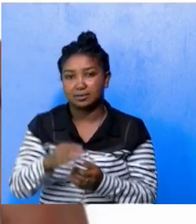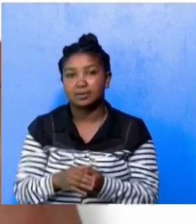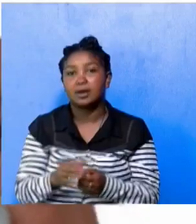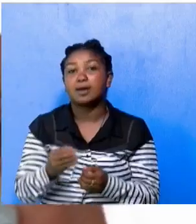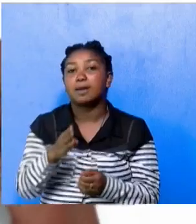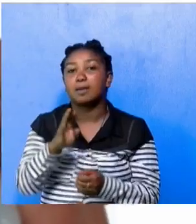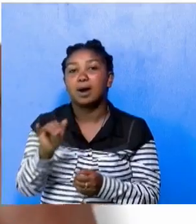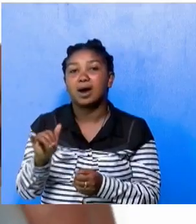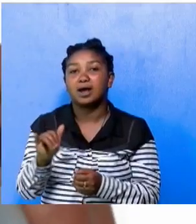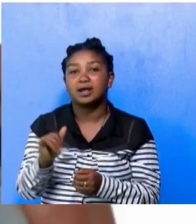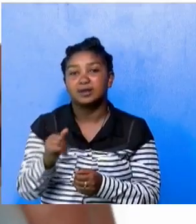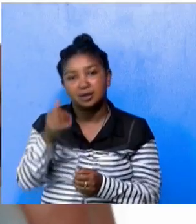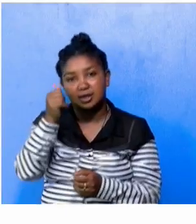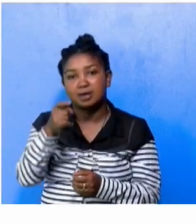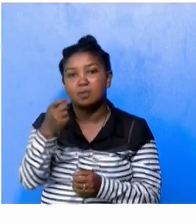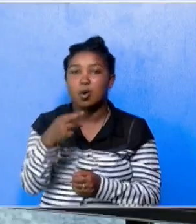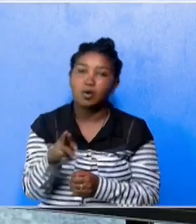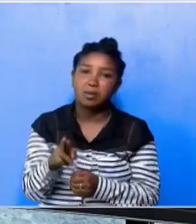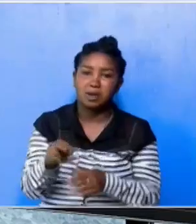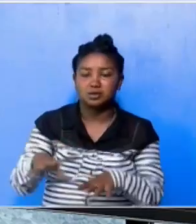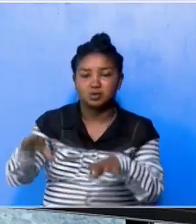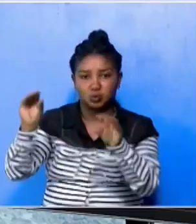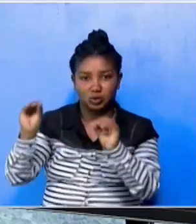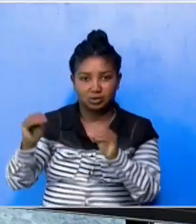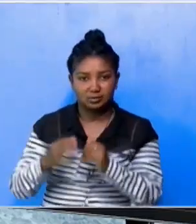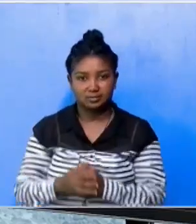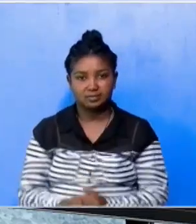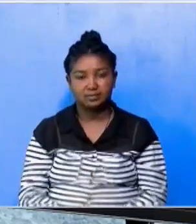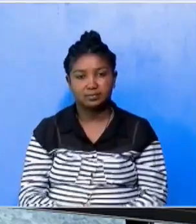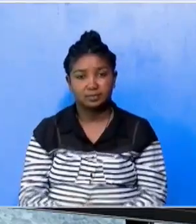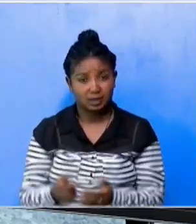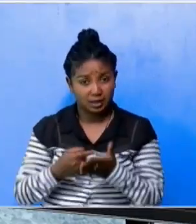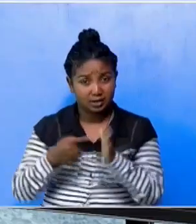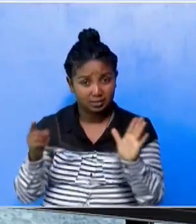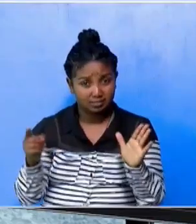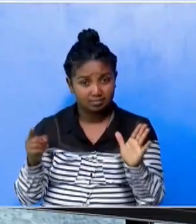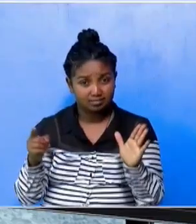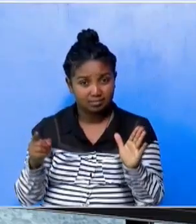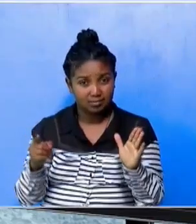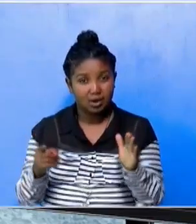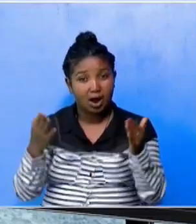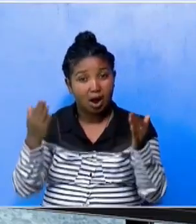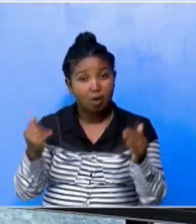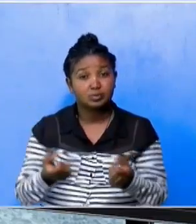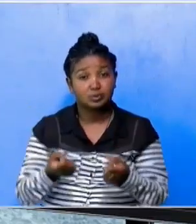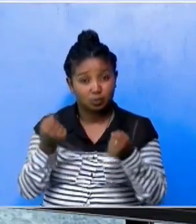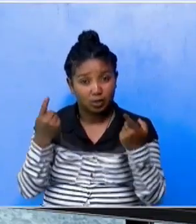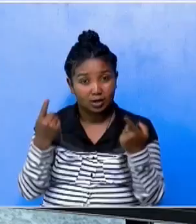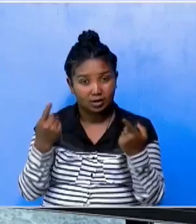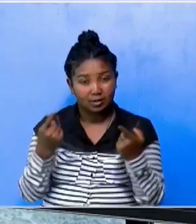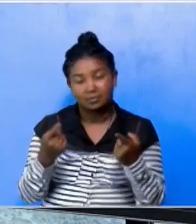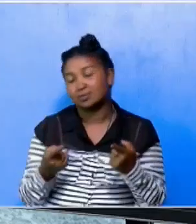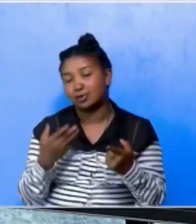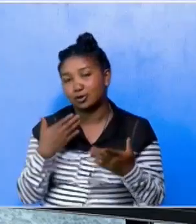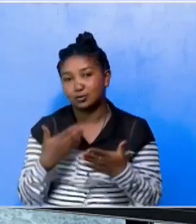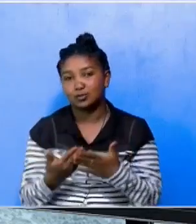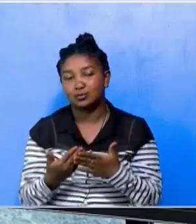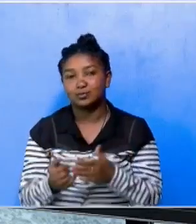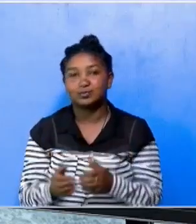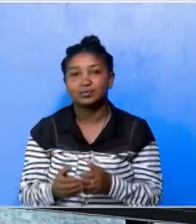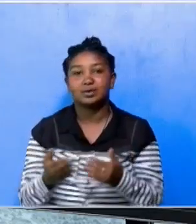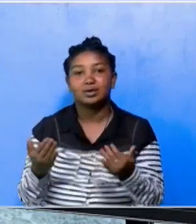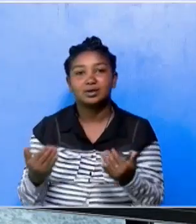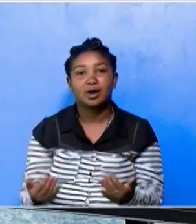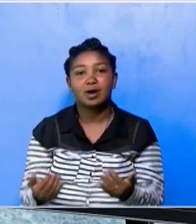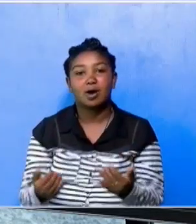by him or maybe by students. Is it clear? I hope it's okay. Good. Now